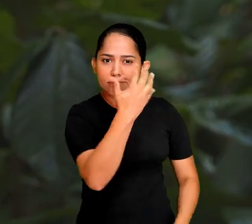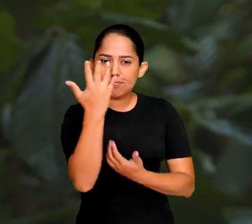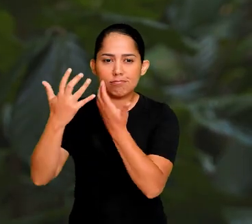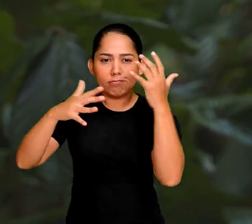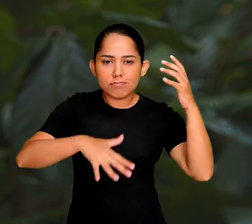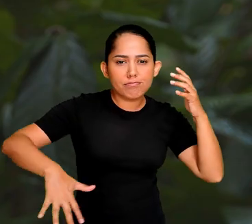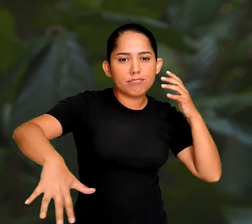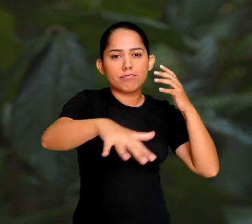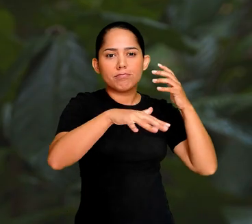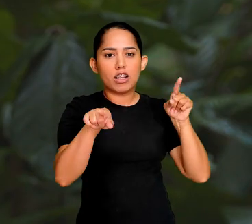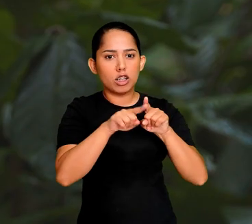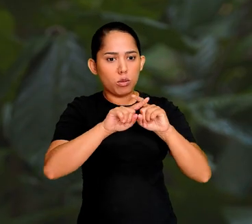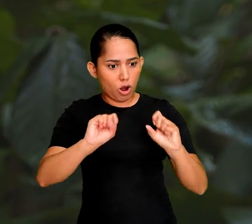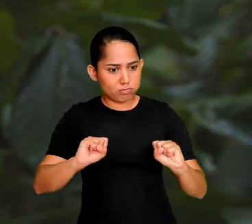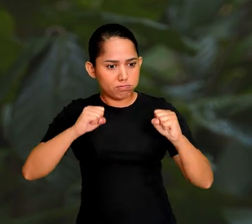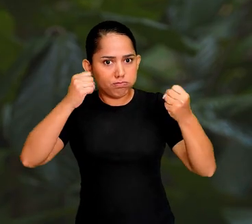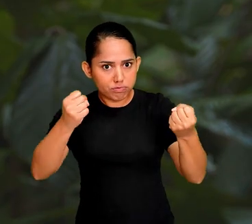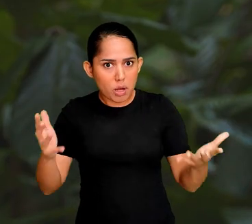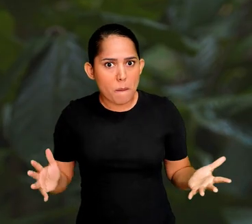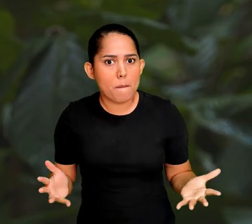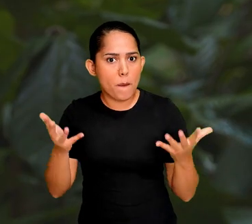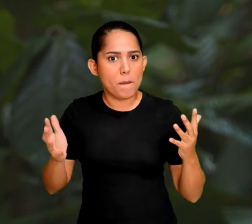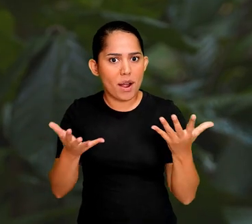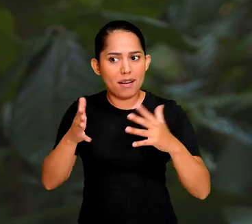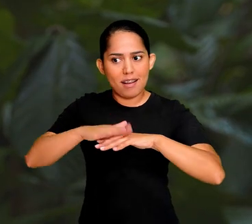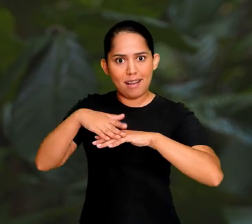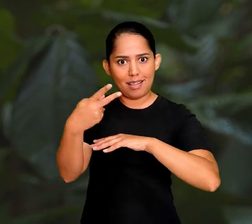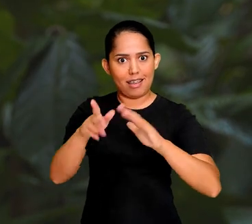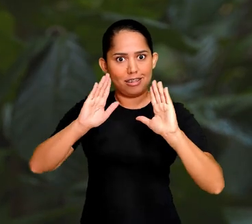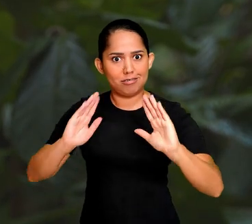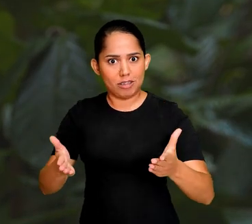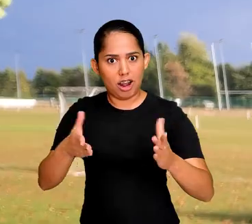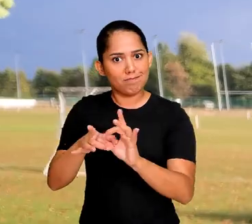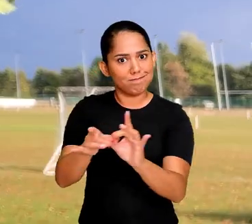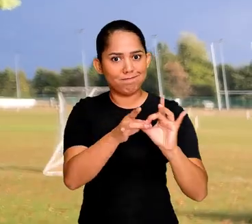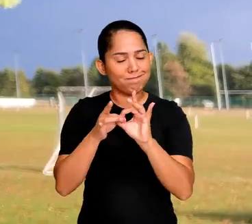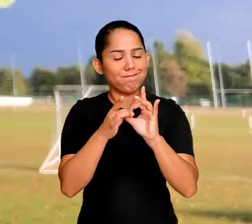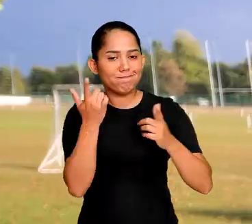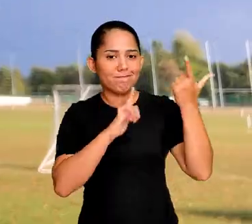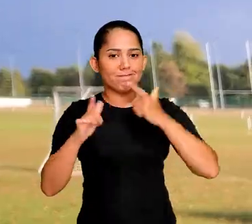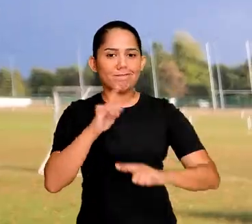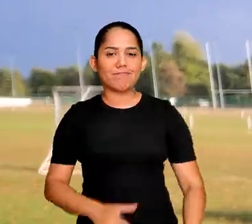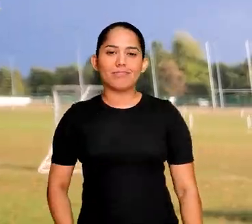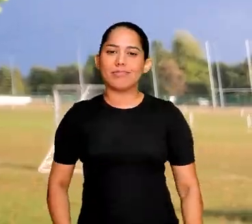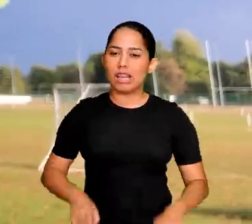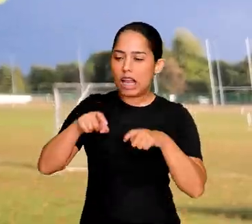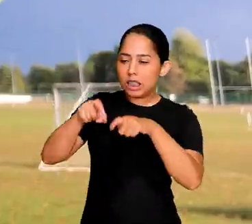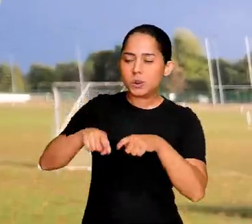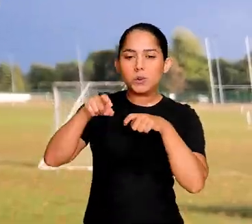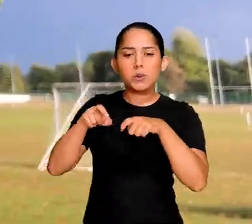conseguir potencializar o que ela já faz, aí a gente ganha. Biodynamic agriculture as a